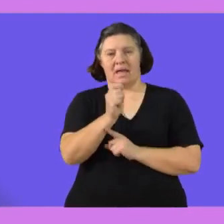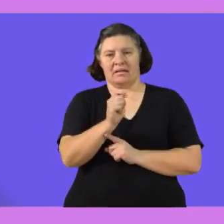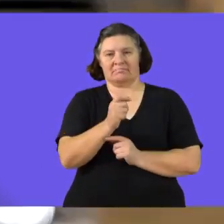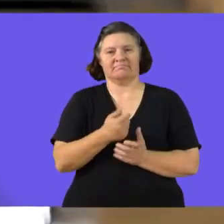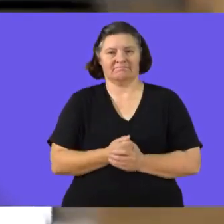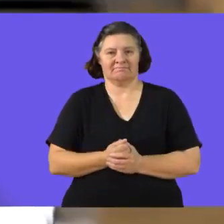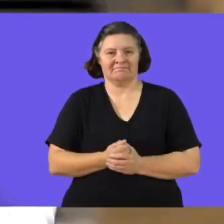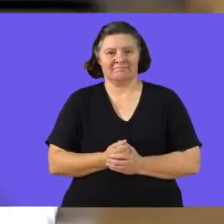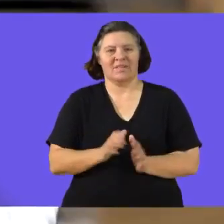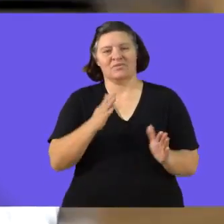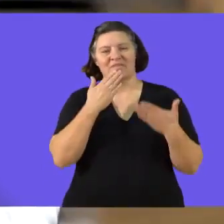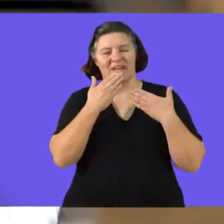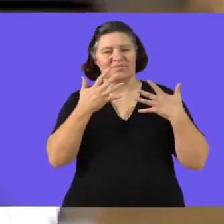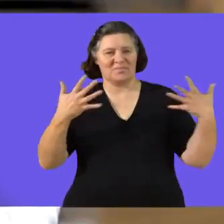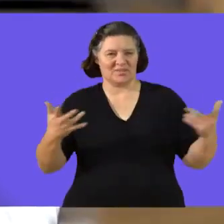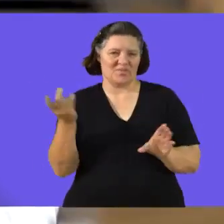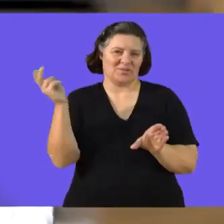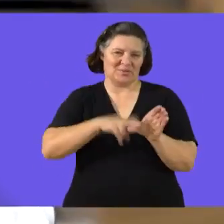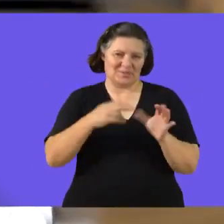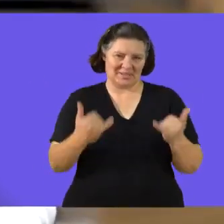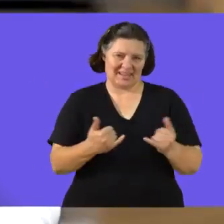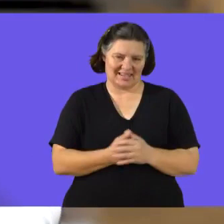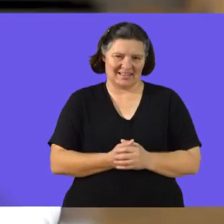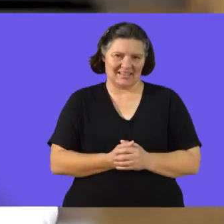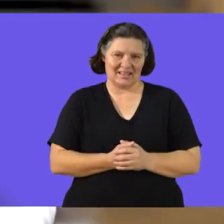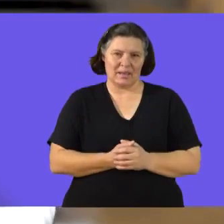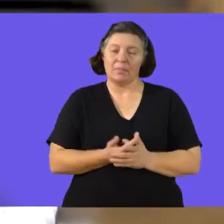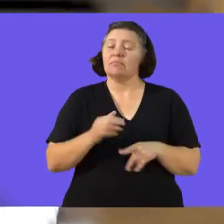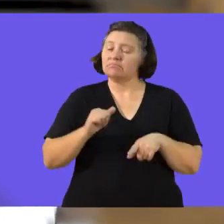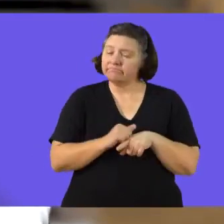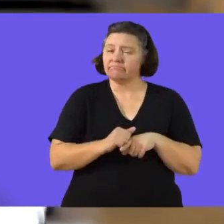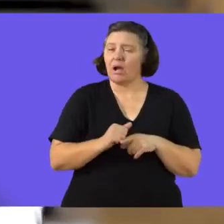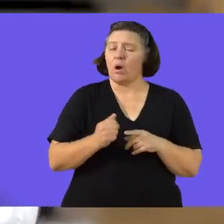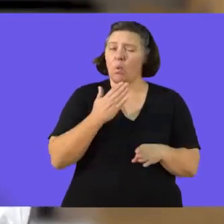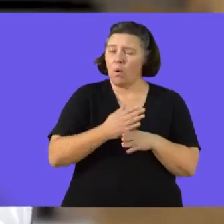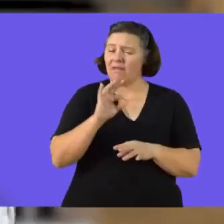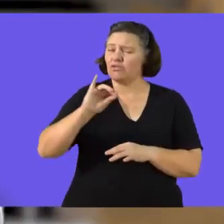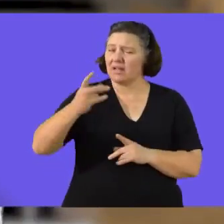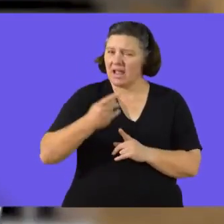Guys, I want to say thank you so much for joining me today. Please work every day, stay safe out there,